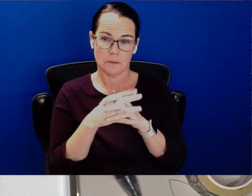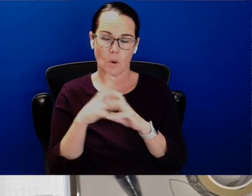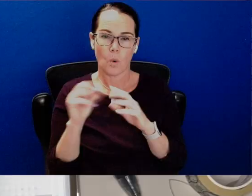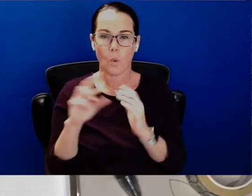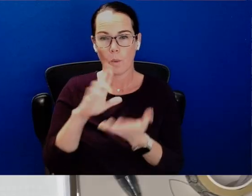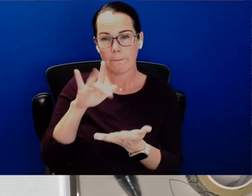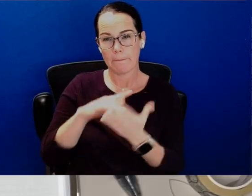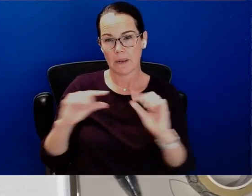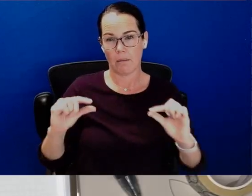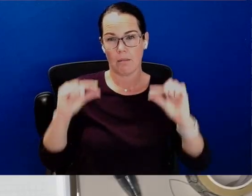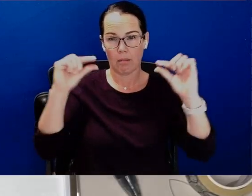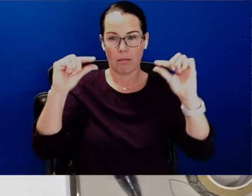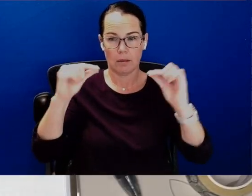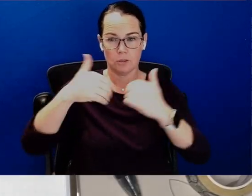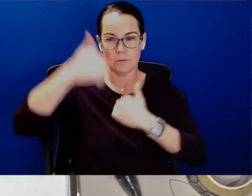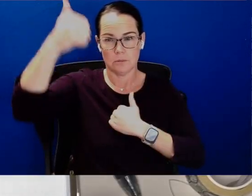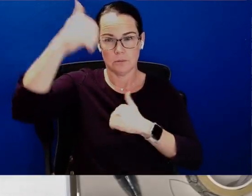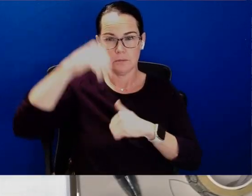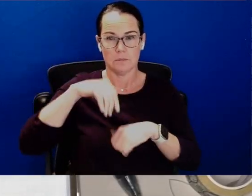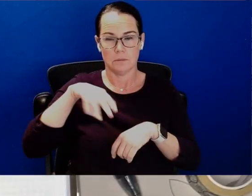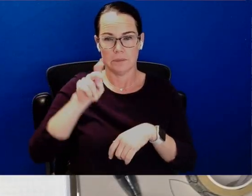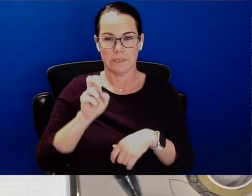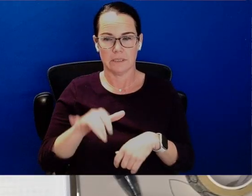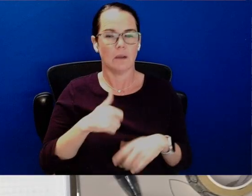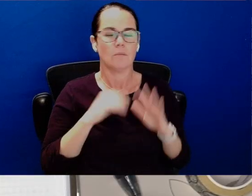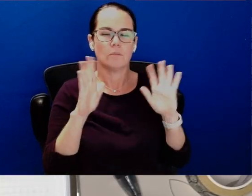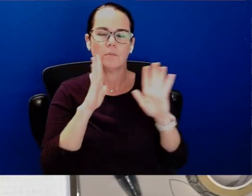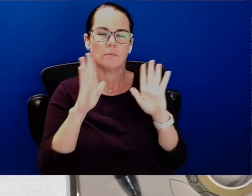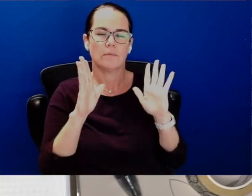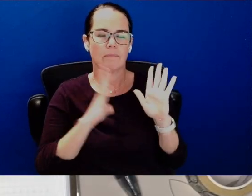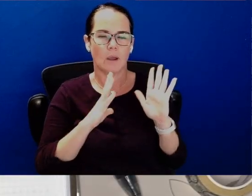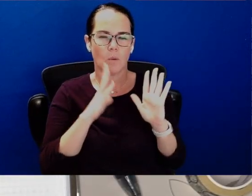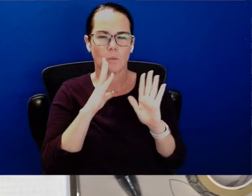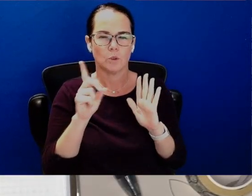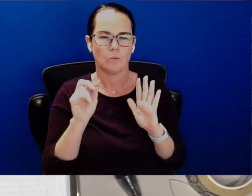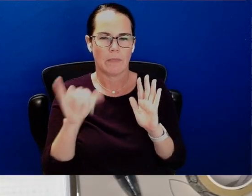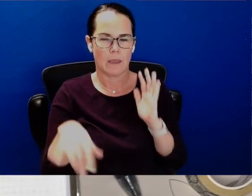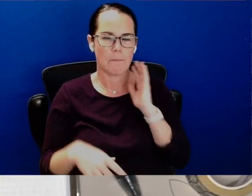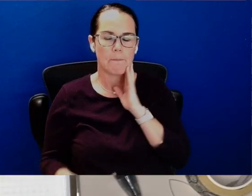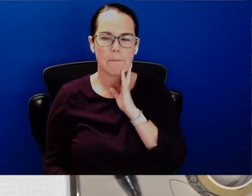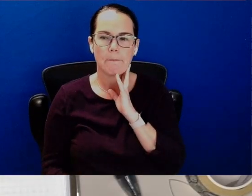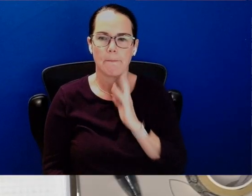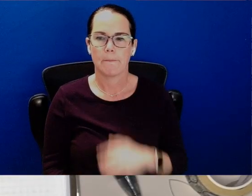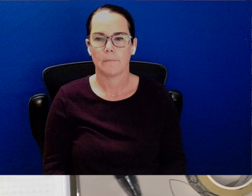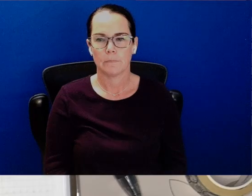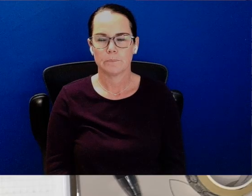Or the middle of the page to differentiate between the key? Yeah, we'll just do it that way.